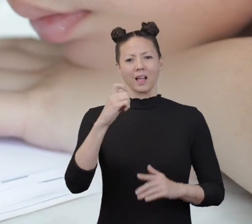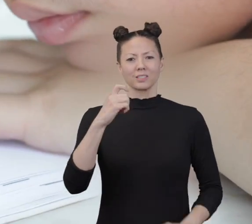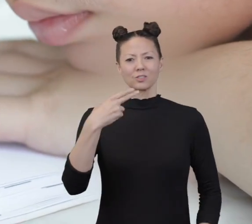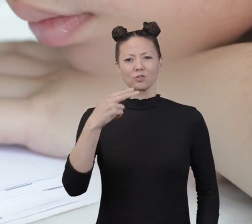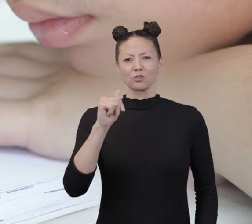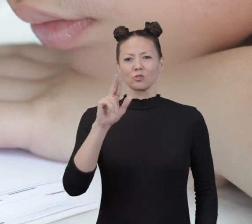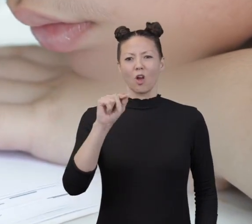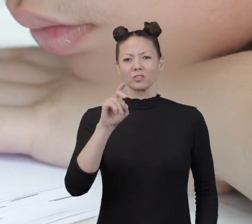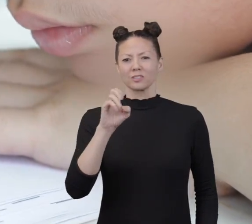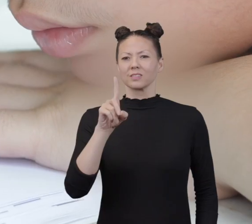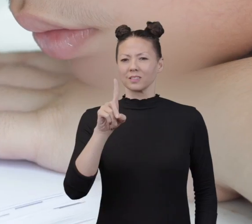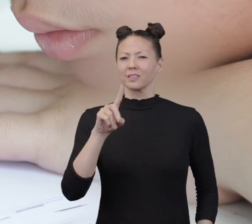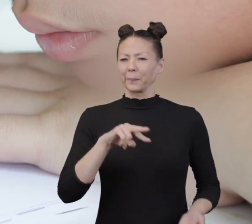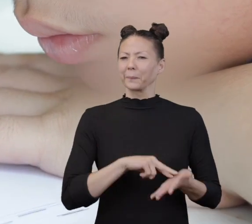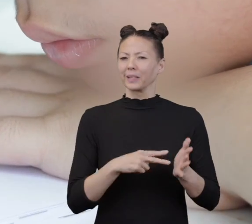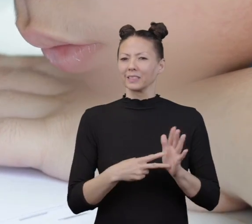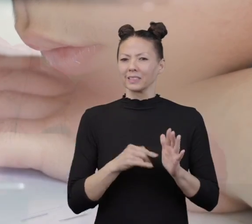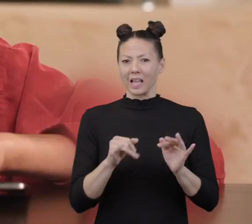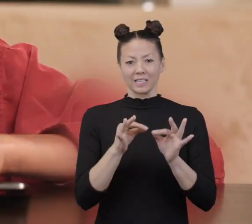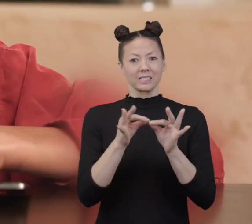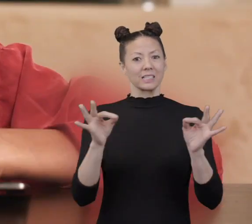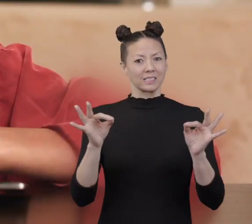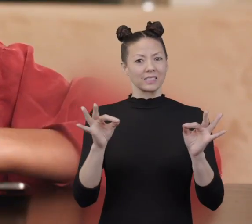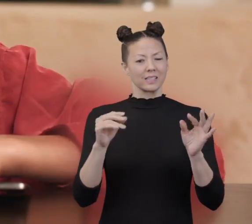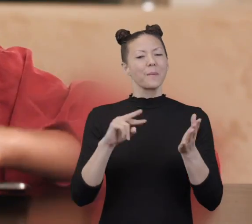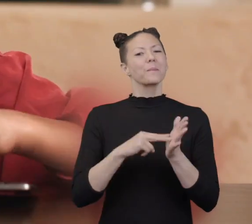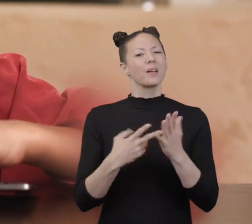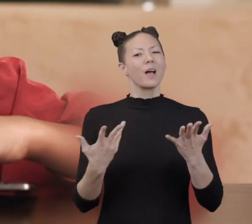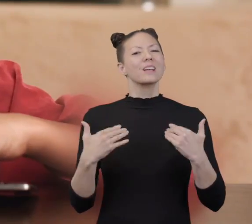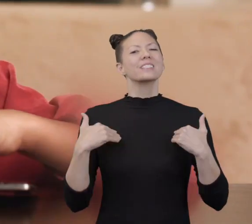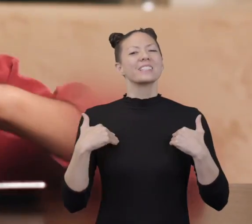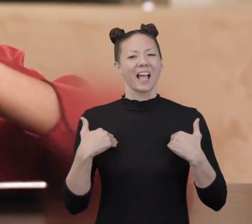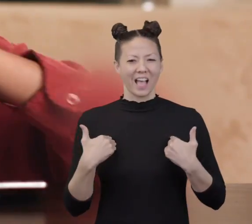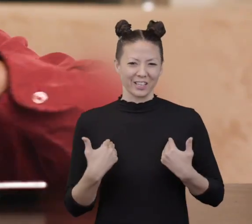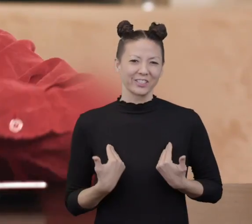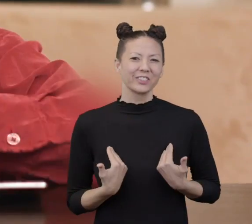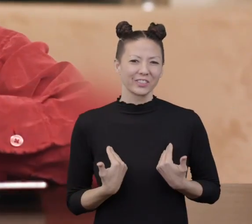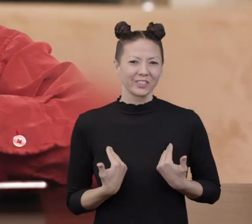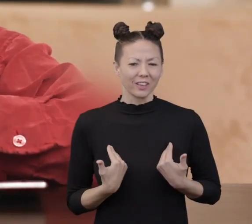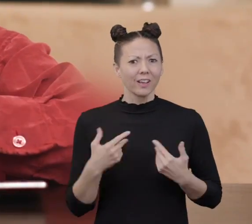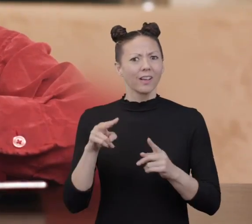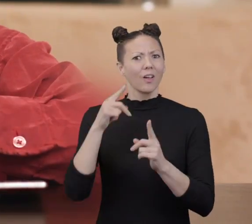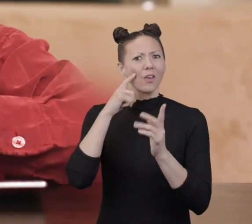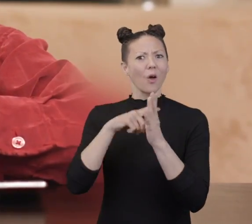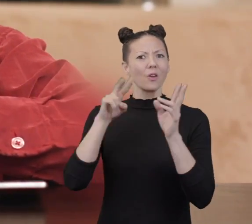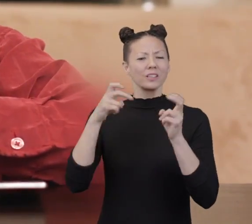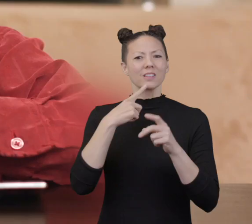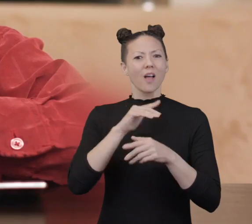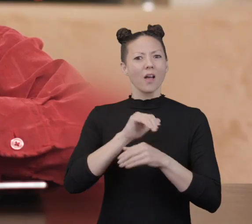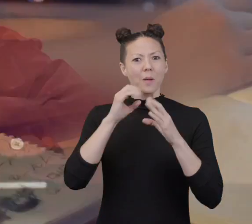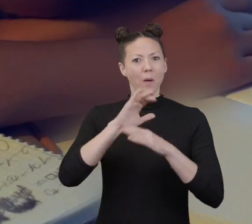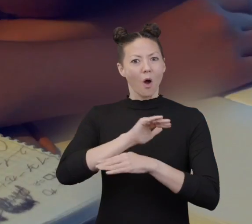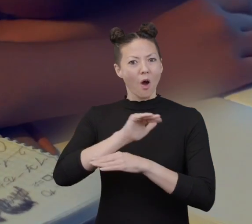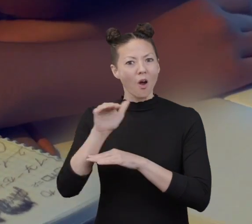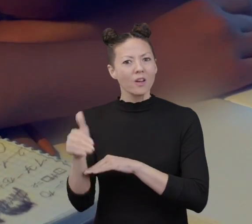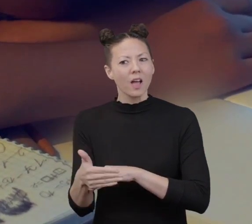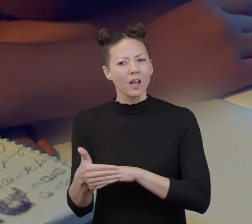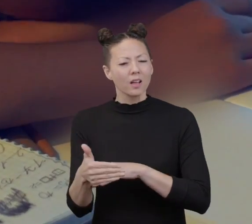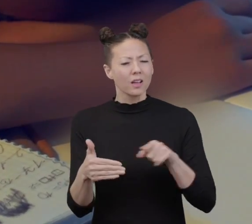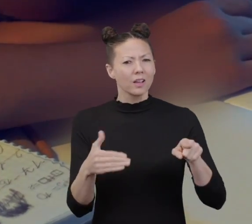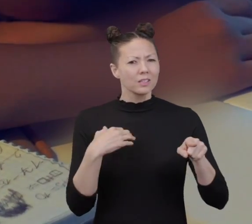exhausted means. In this sentence, the words tired and staying up all night help